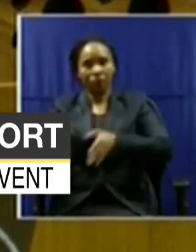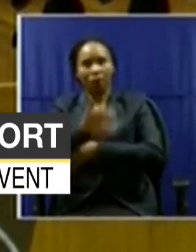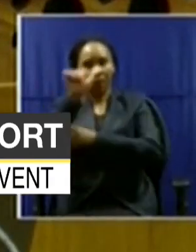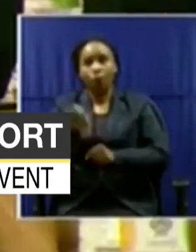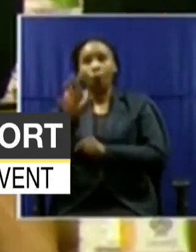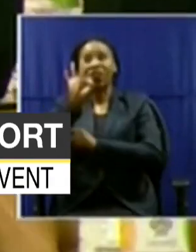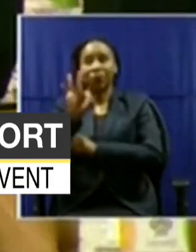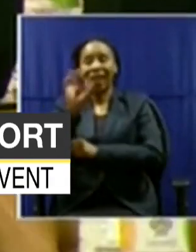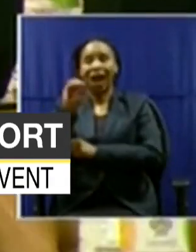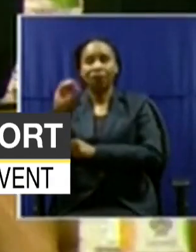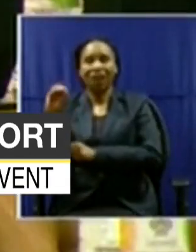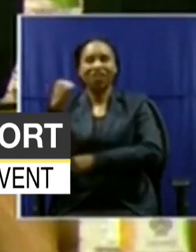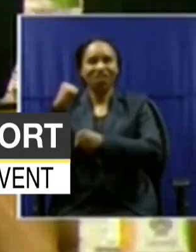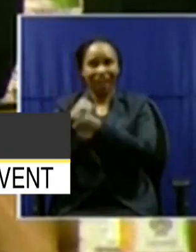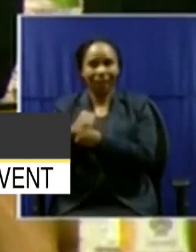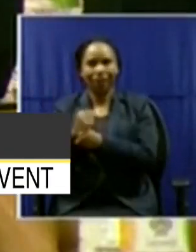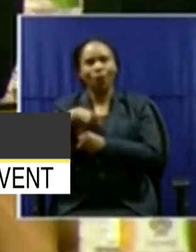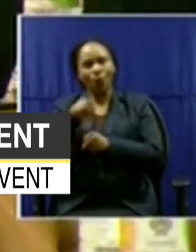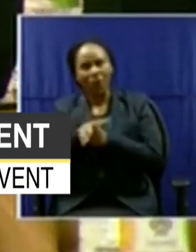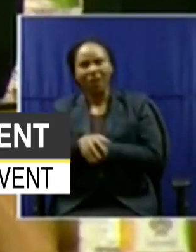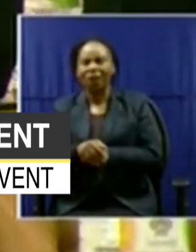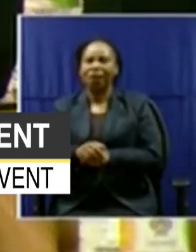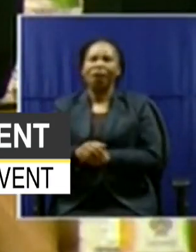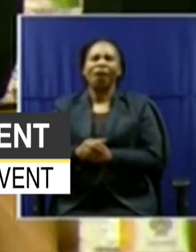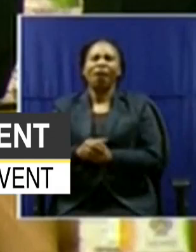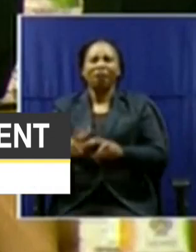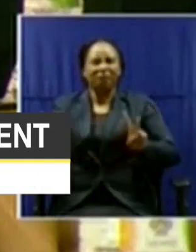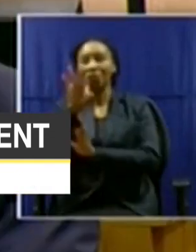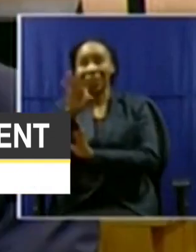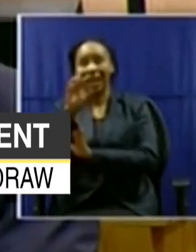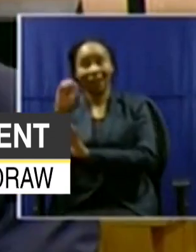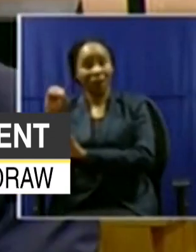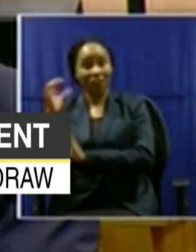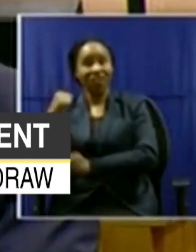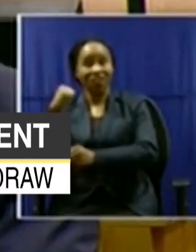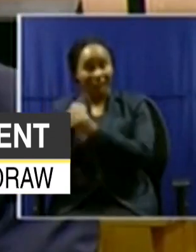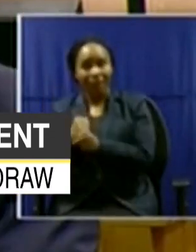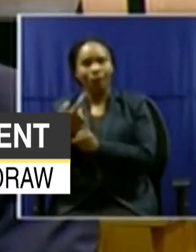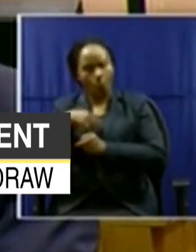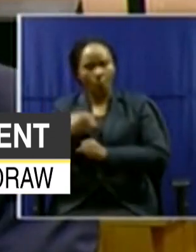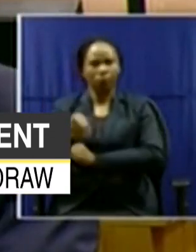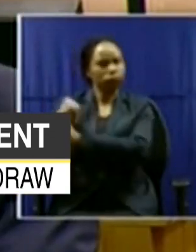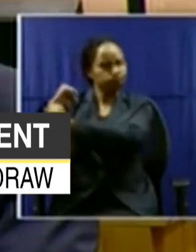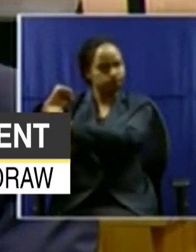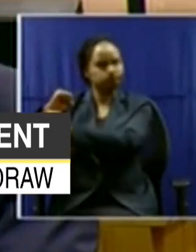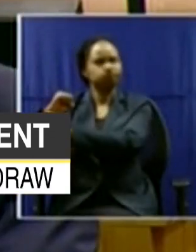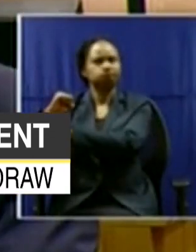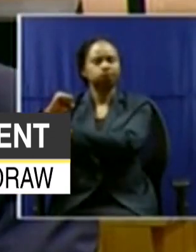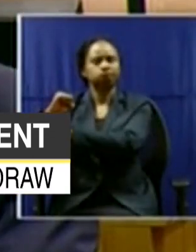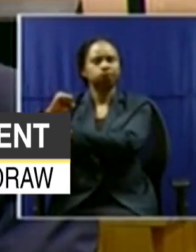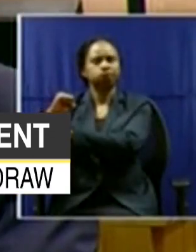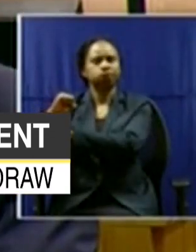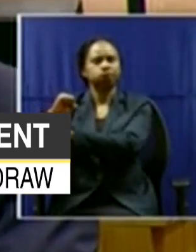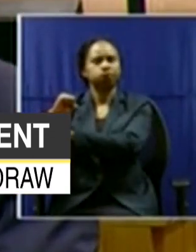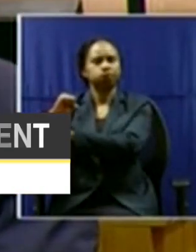years, especially after the 2018 Gaza protest. In 2019, South Africa downgraded its embassy in Tel Aviv. It also pulled out